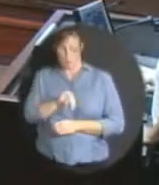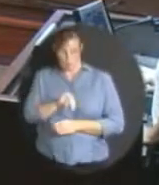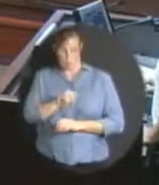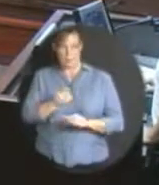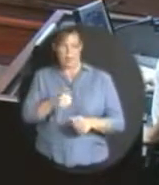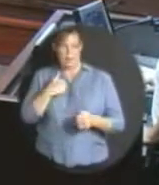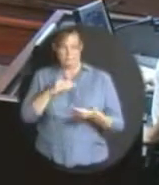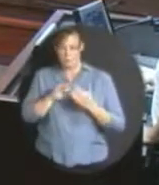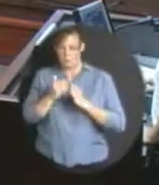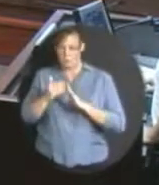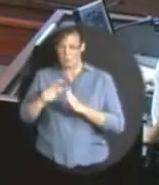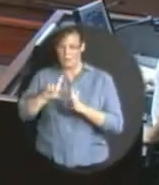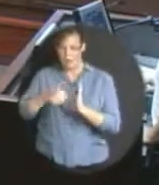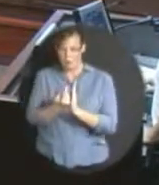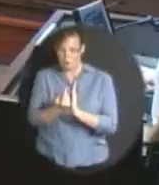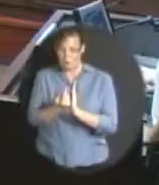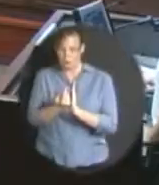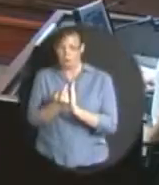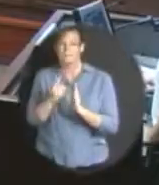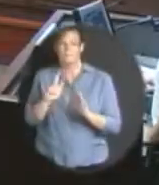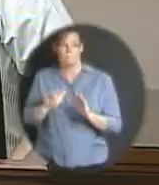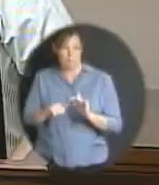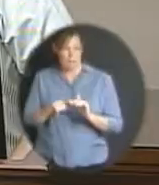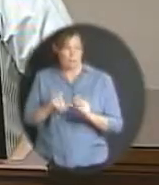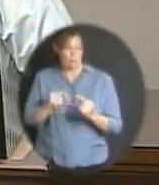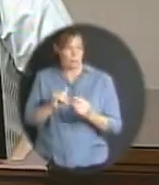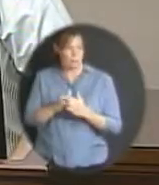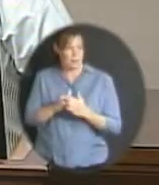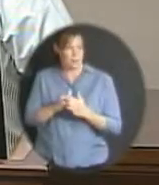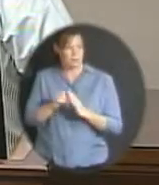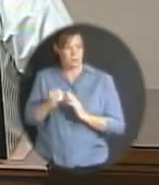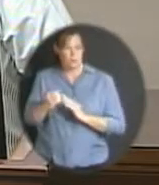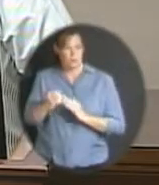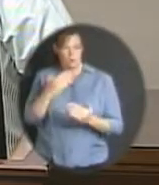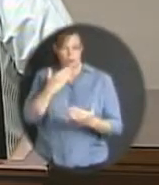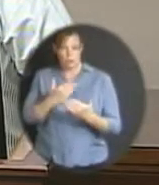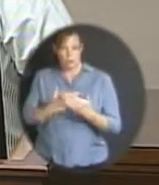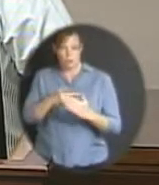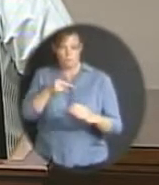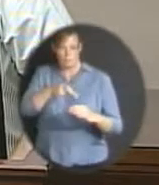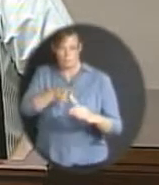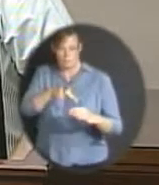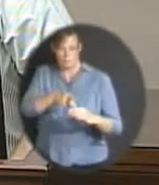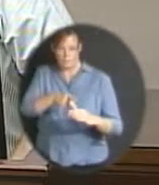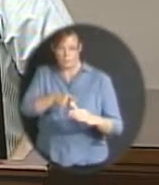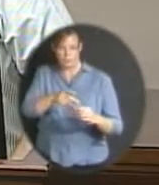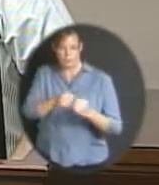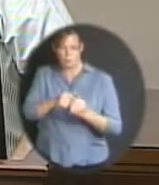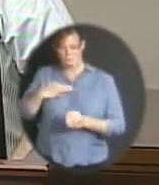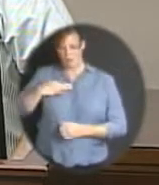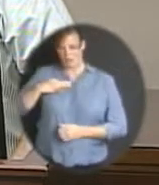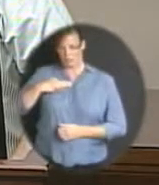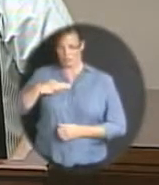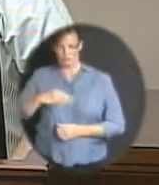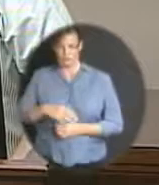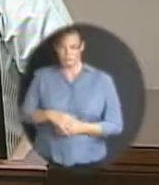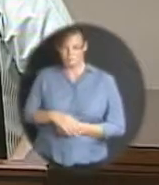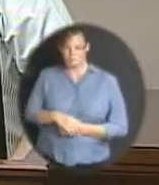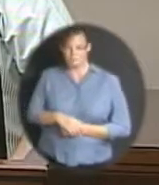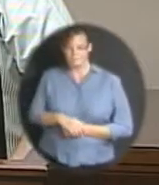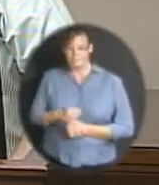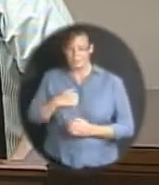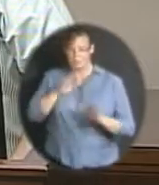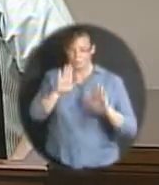get community hours by doing that. So good participation with volunteers. Well, it's